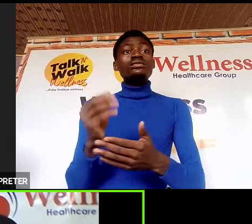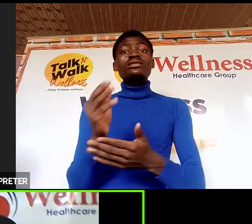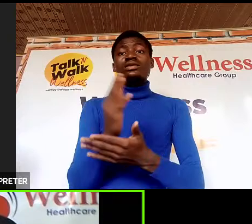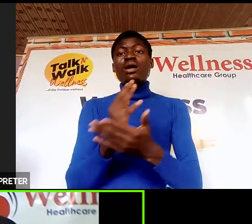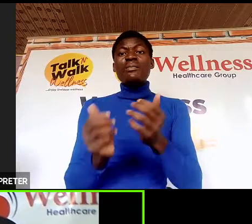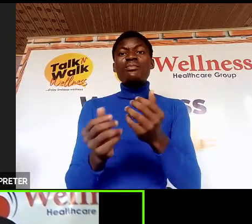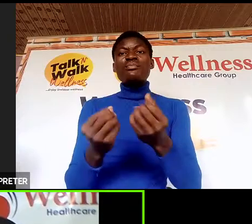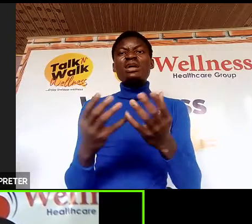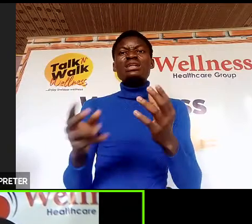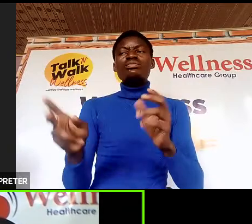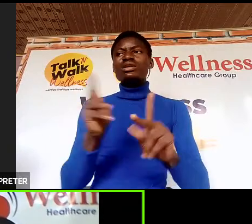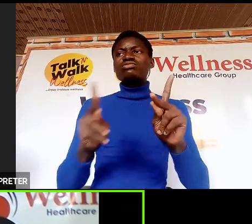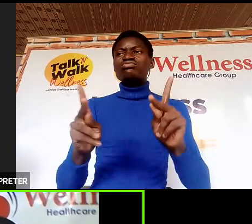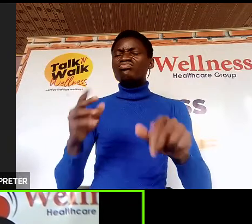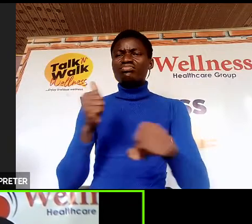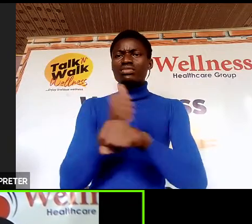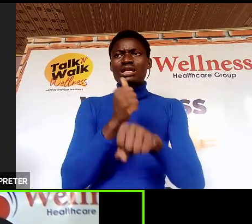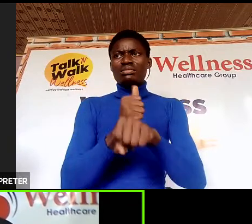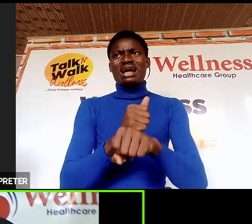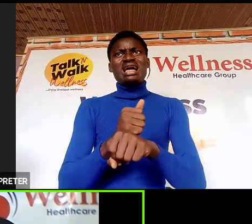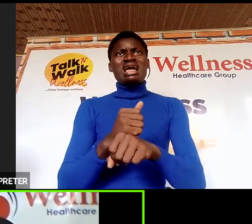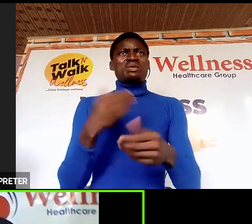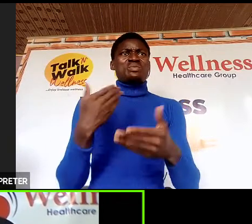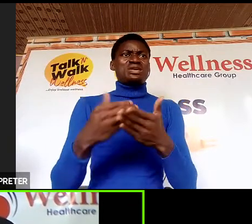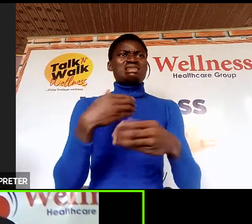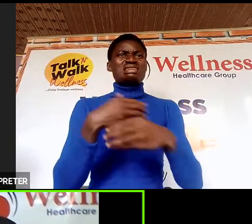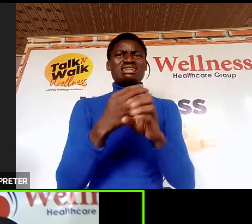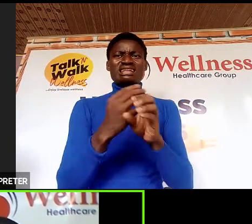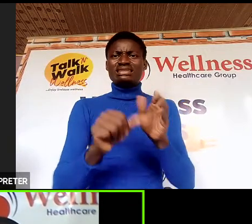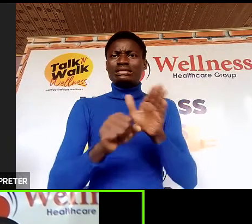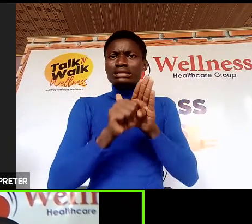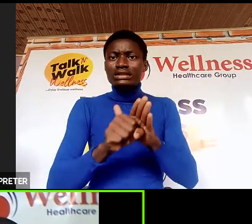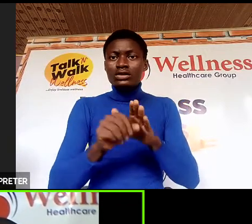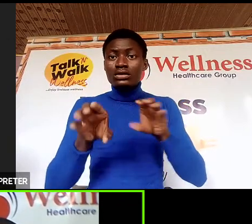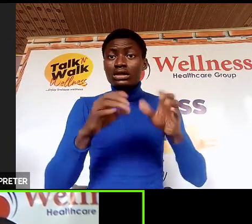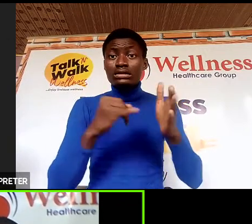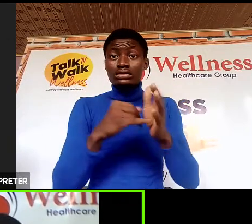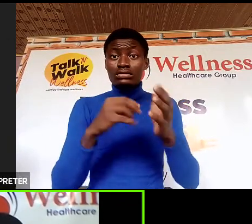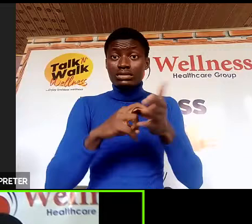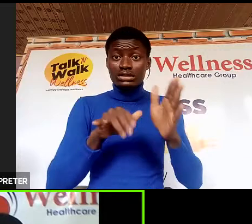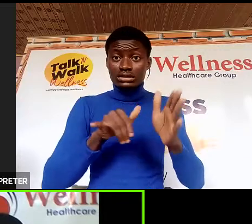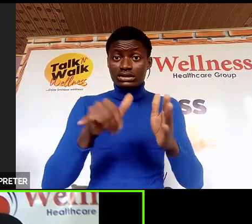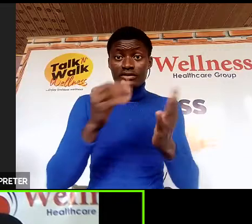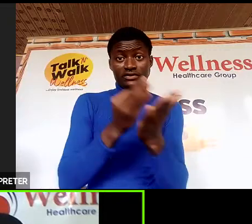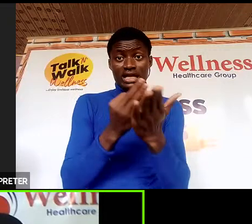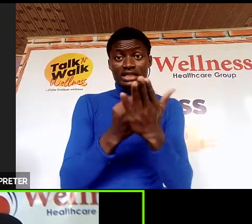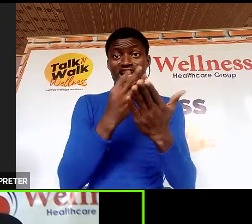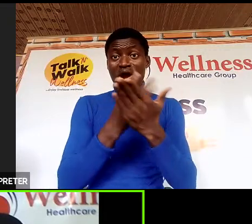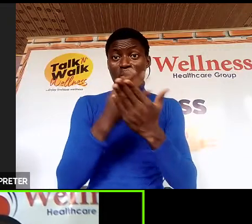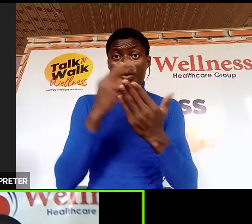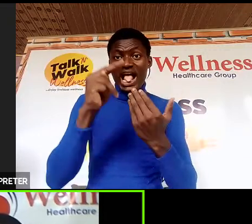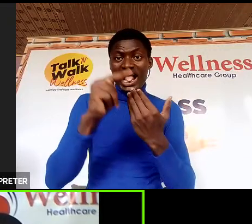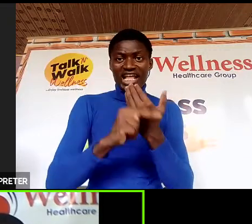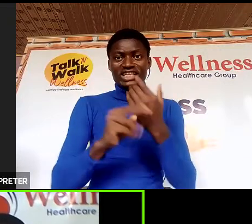financial wellness and financial discipline that a lot of people are when it comes to money, they're just distressed?